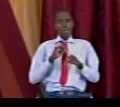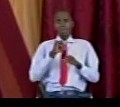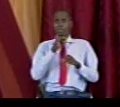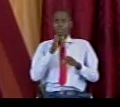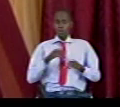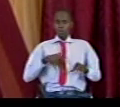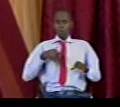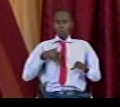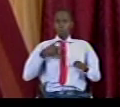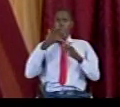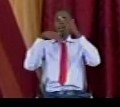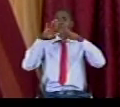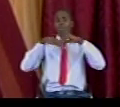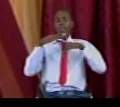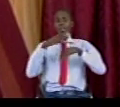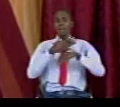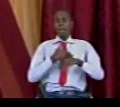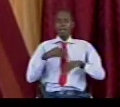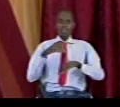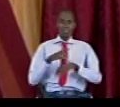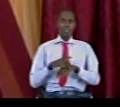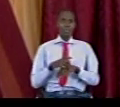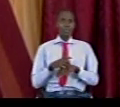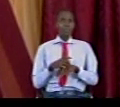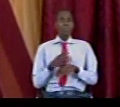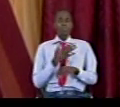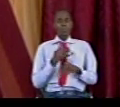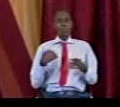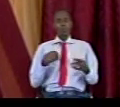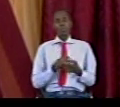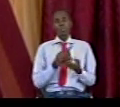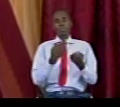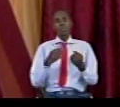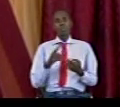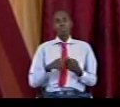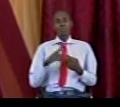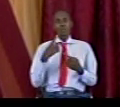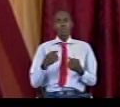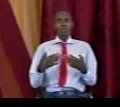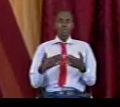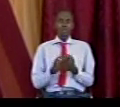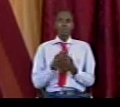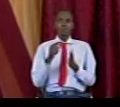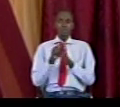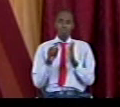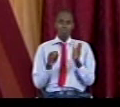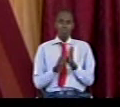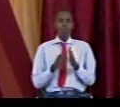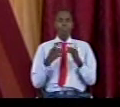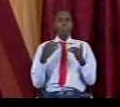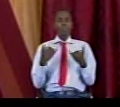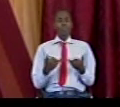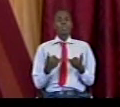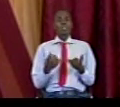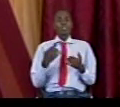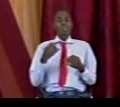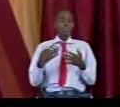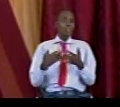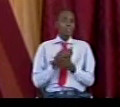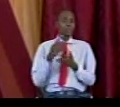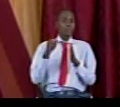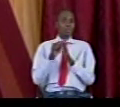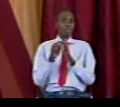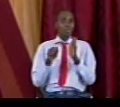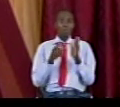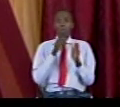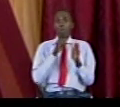the Lord. And then we come to the New Testament now. We'll be reading the Old Testament, giving us assurance and giving us revelation. There